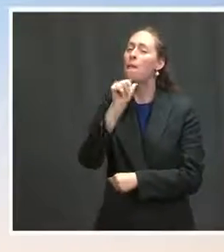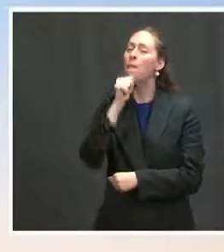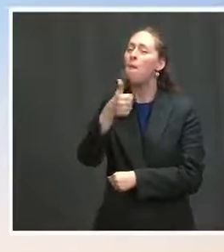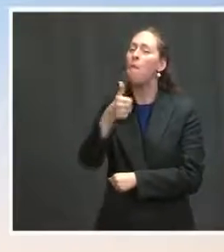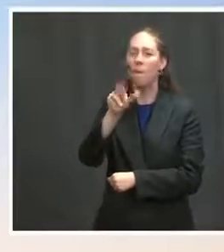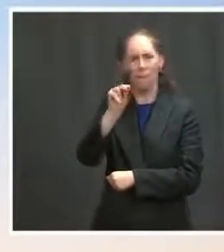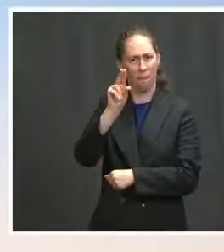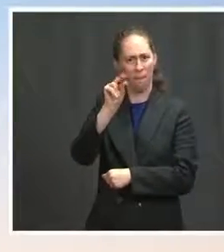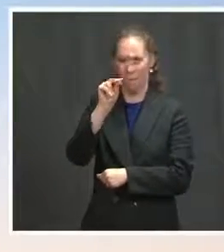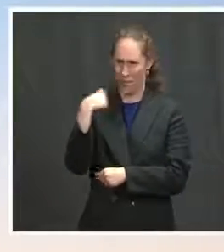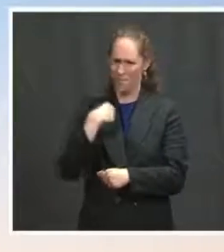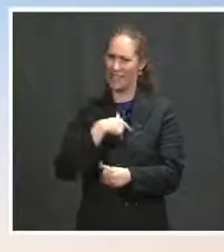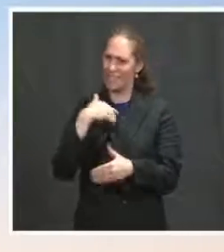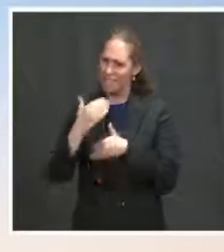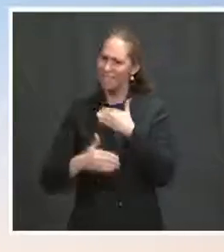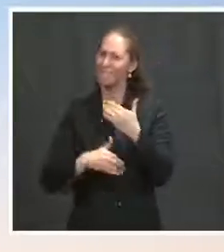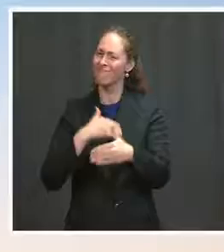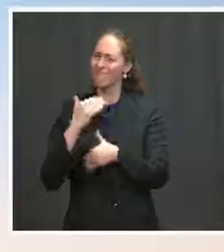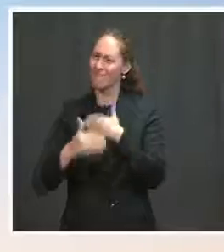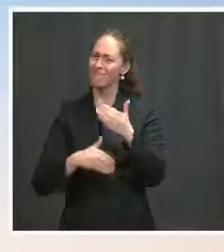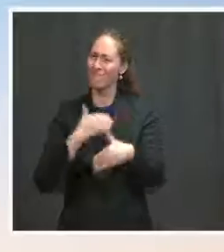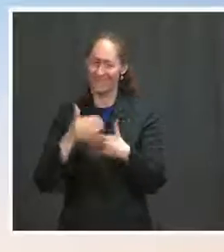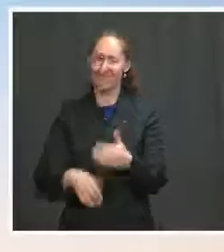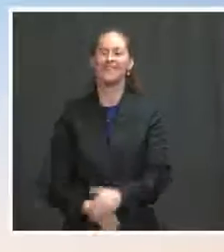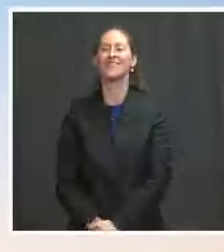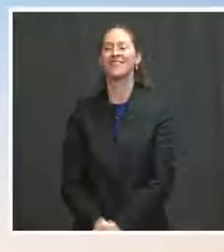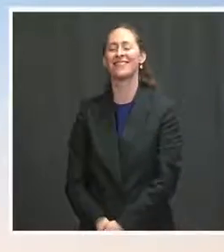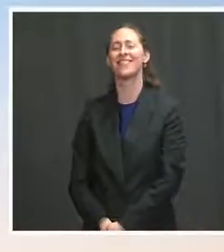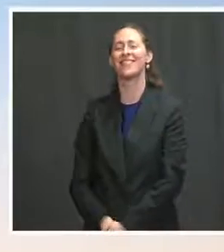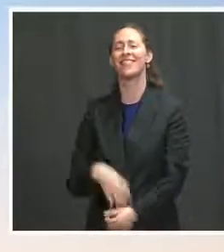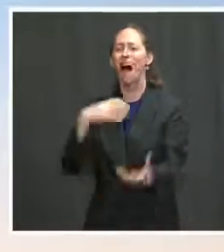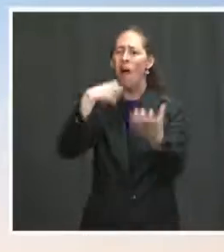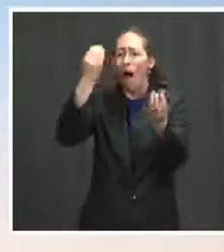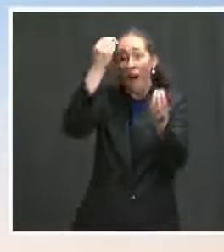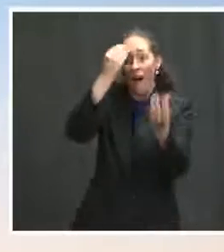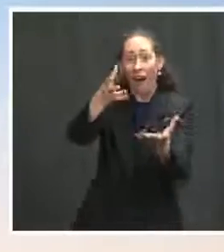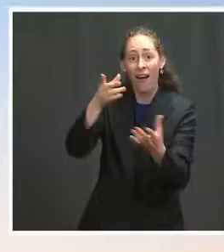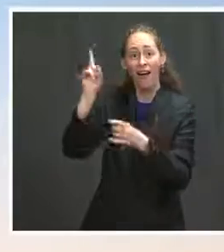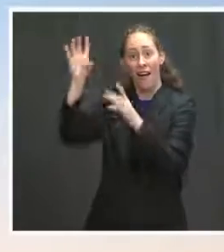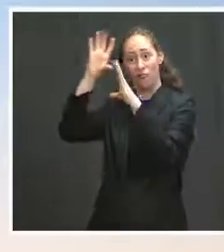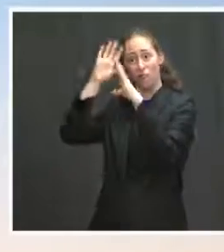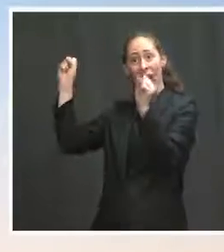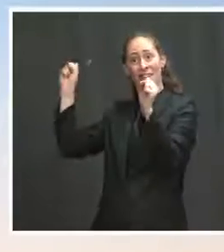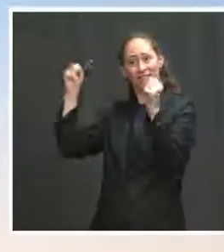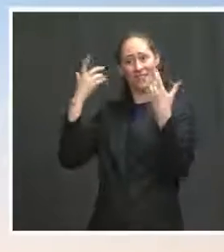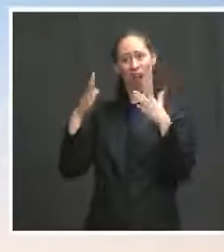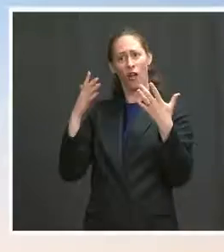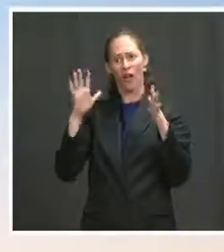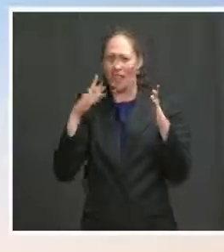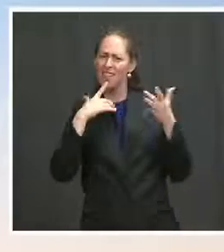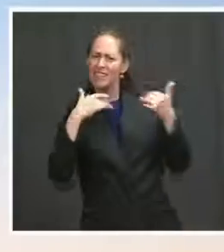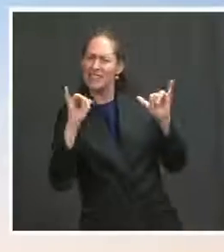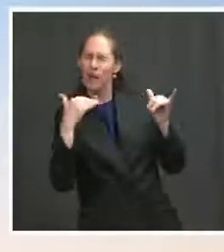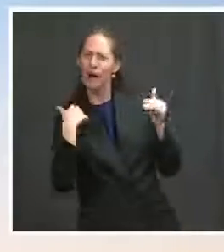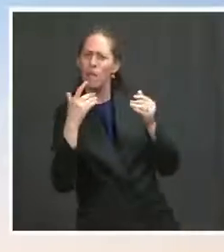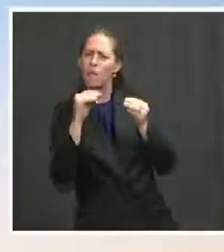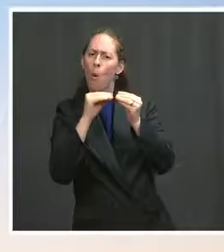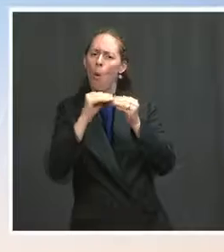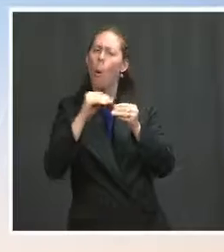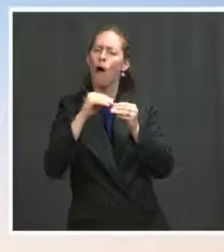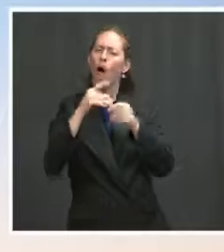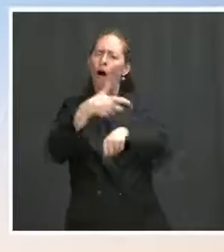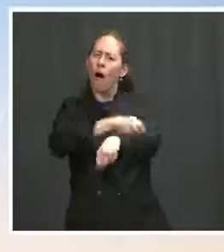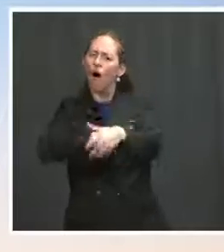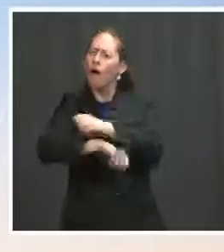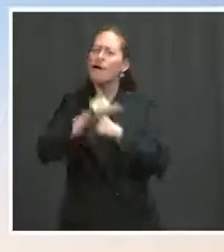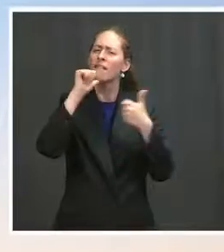President is continuing to, as he said yesterday, there's work ahead. There's no question about that. But yesterday was a significant